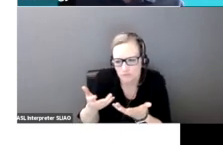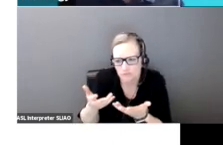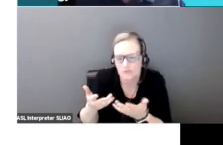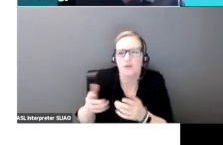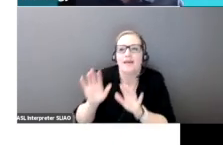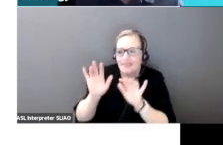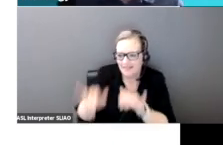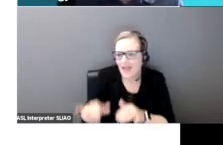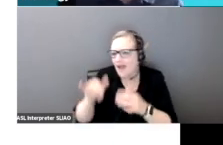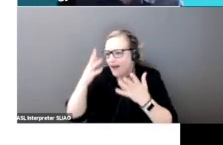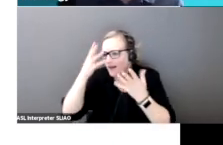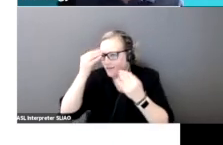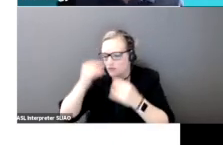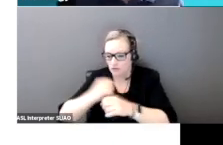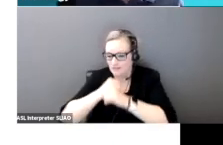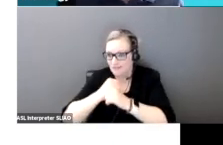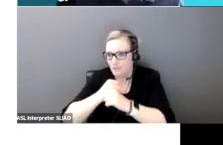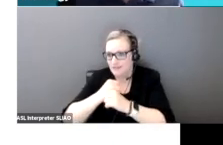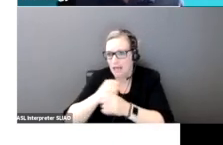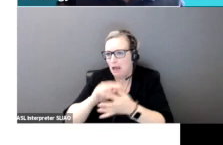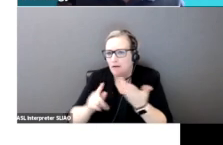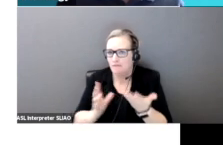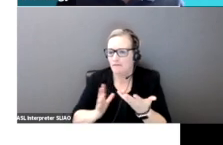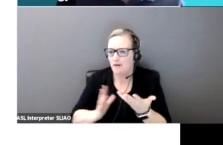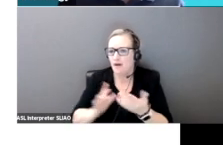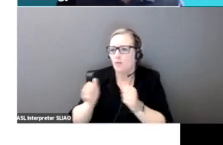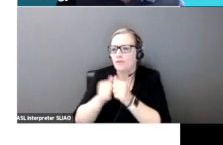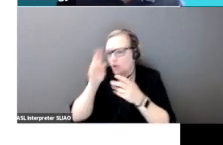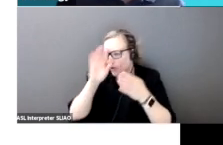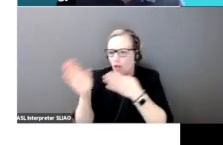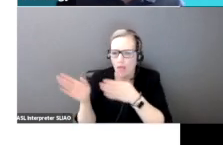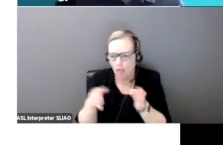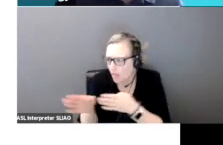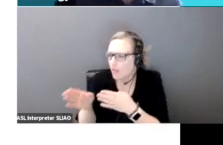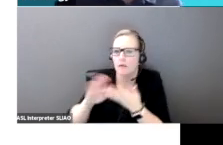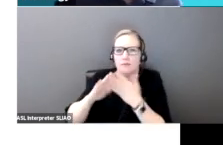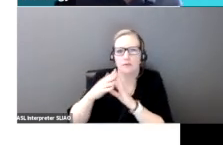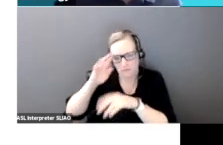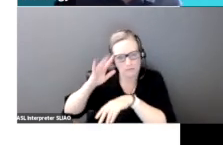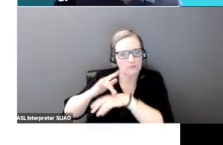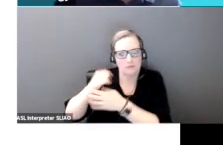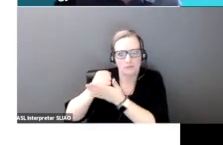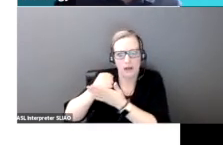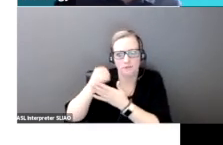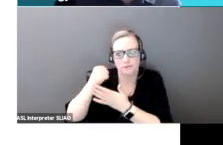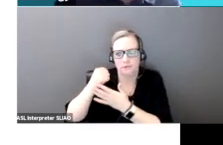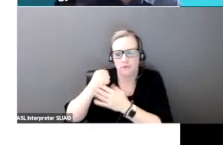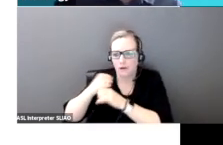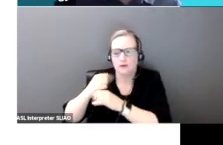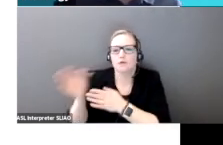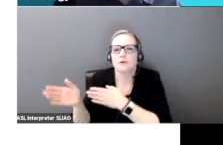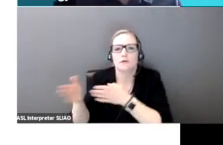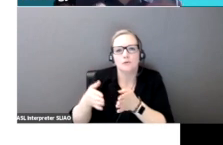deterring or distracting you from the business that you are in? How can we make it a